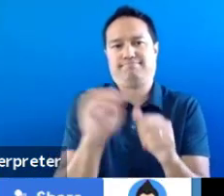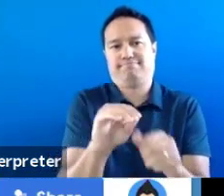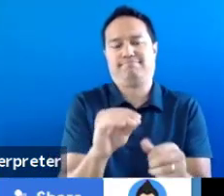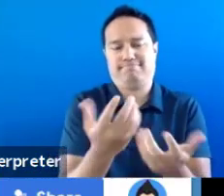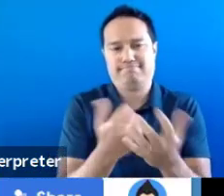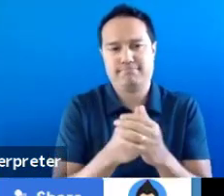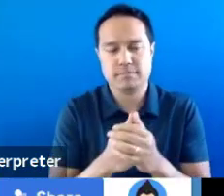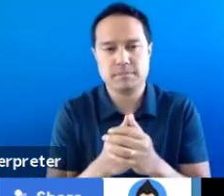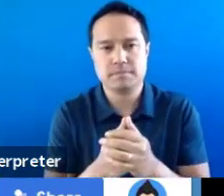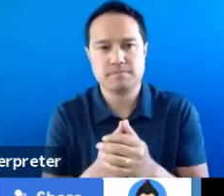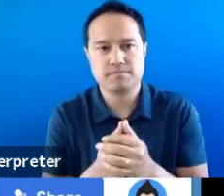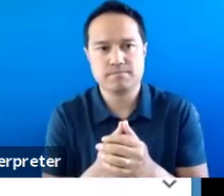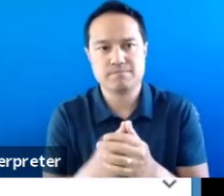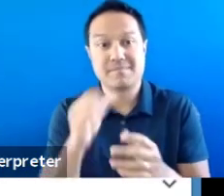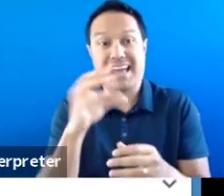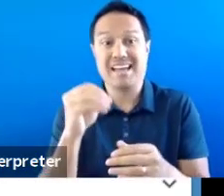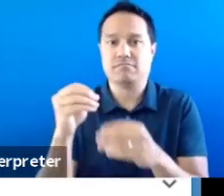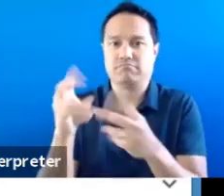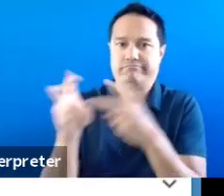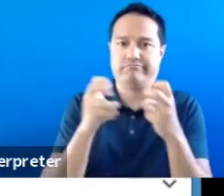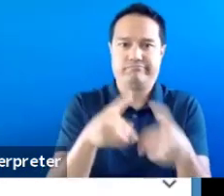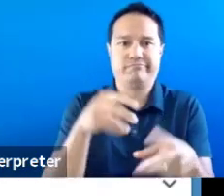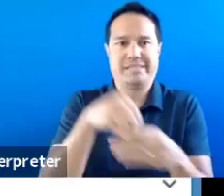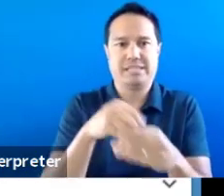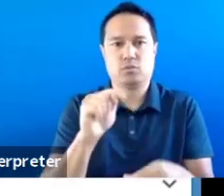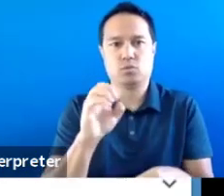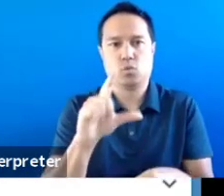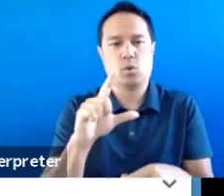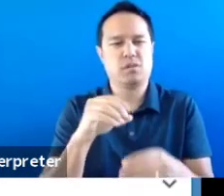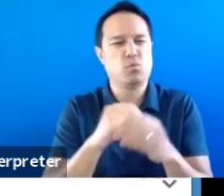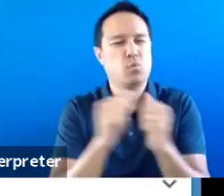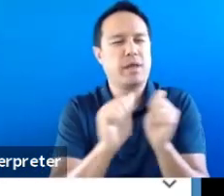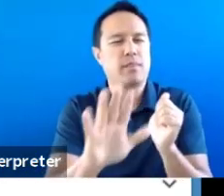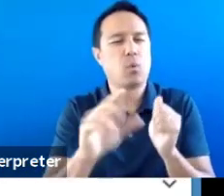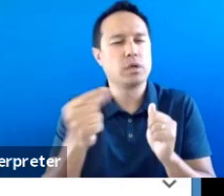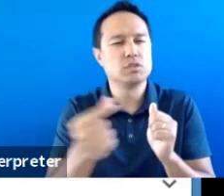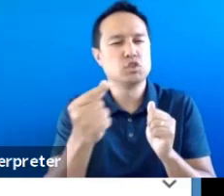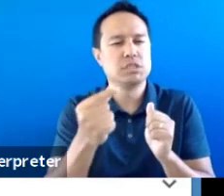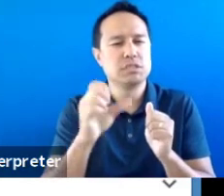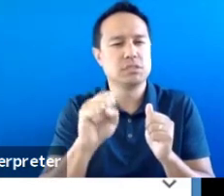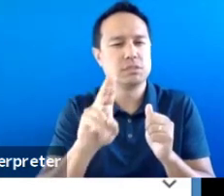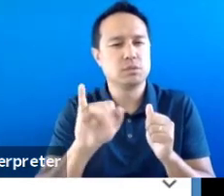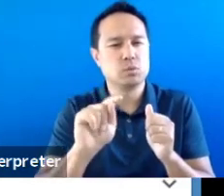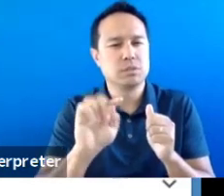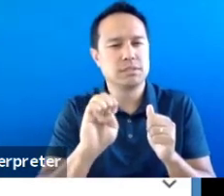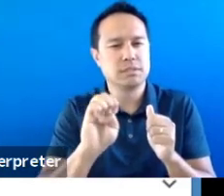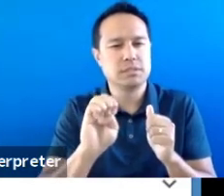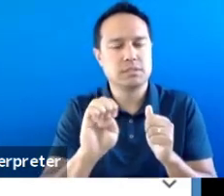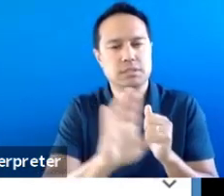Drawings, a tool within your G Suite, okay? I had someone say, what is a meme? A meme